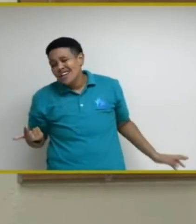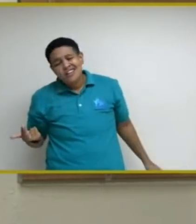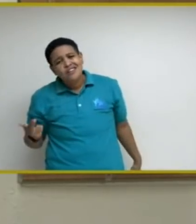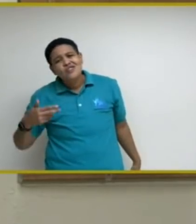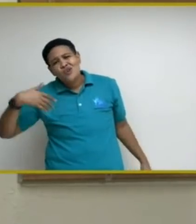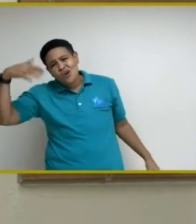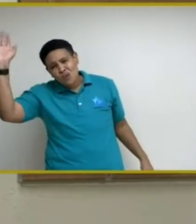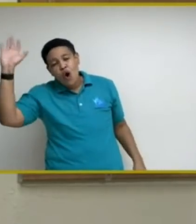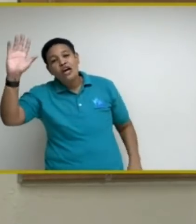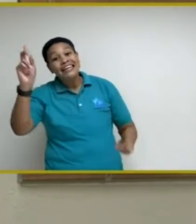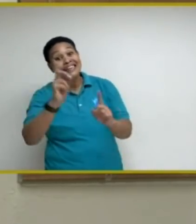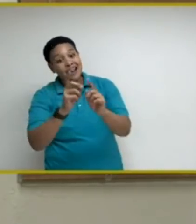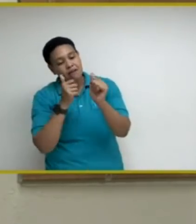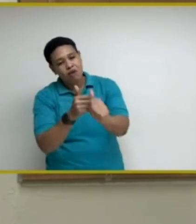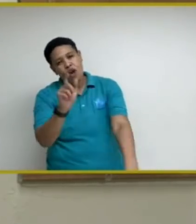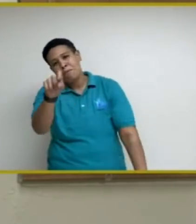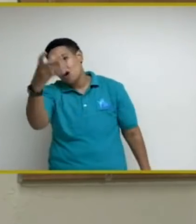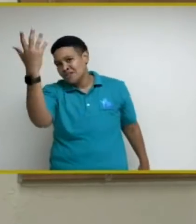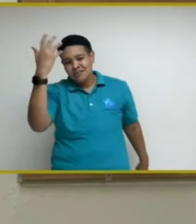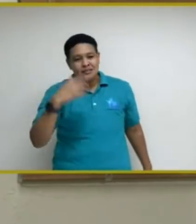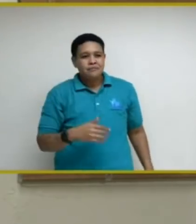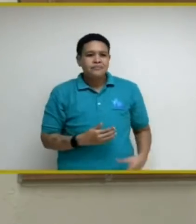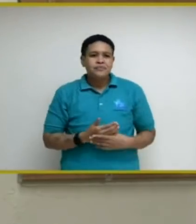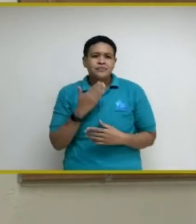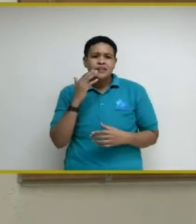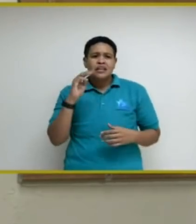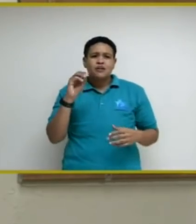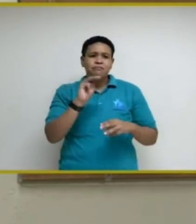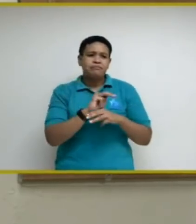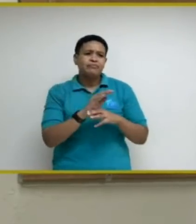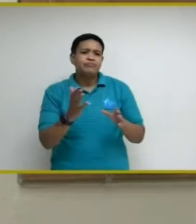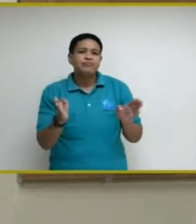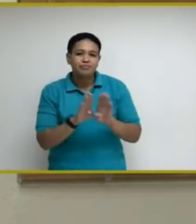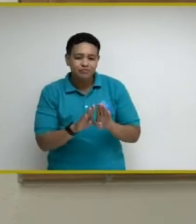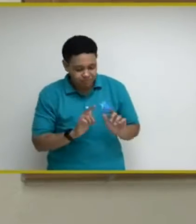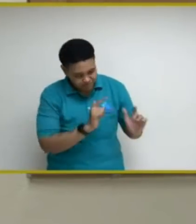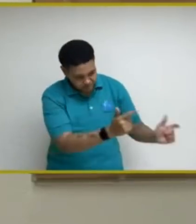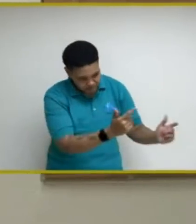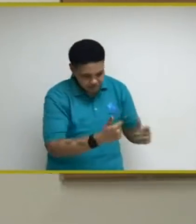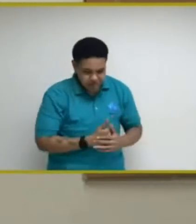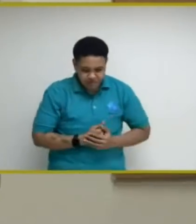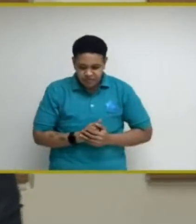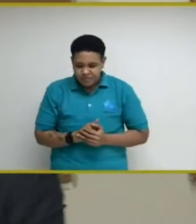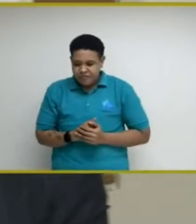on your due date. Thank you so much, CMO. Minister, it's over to you.